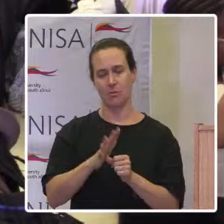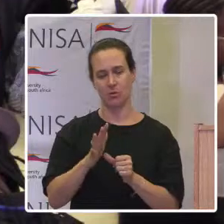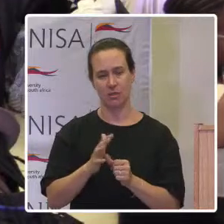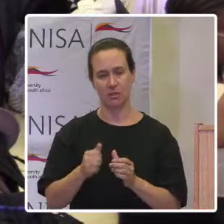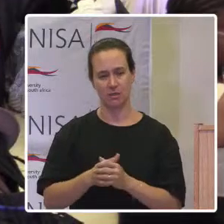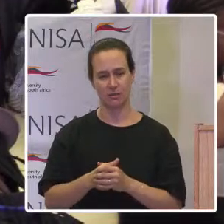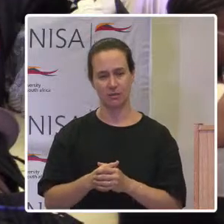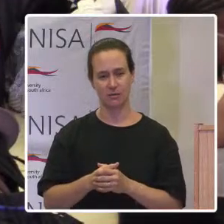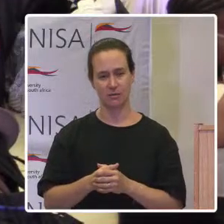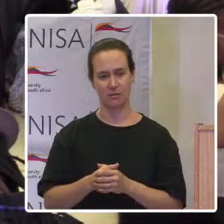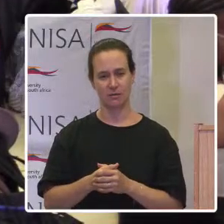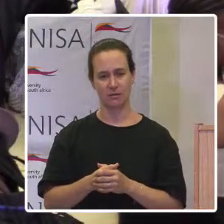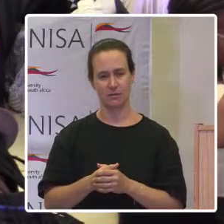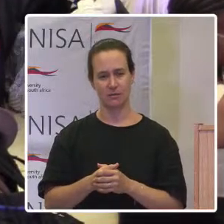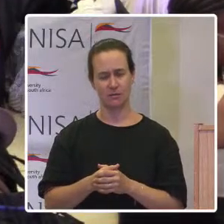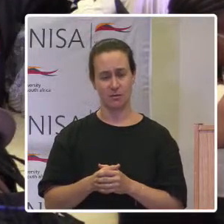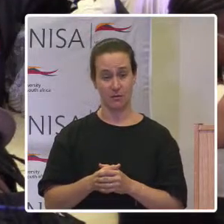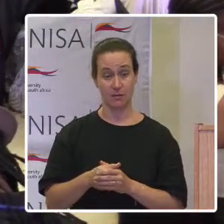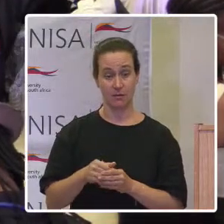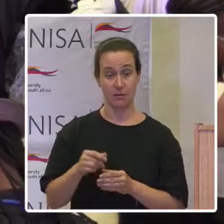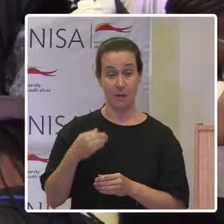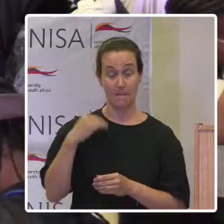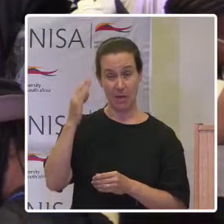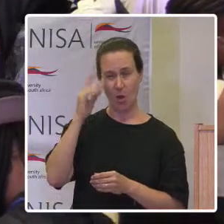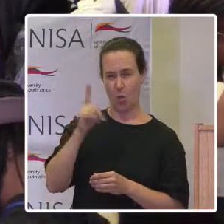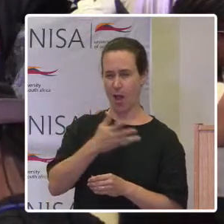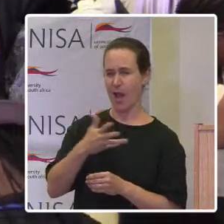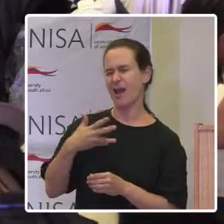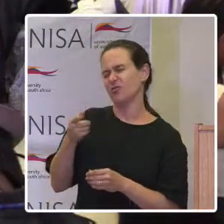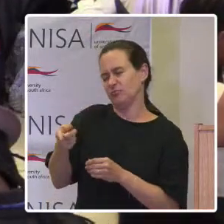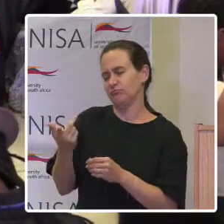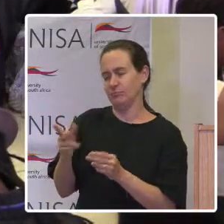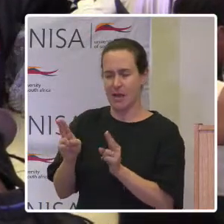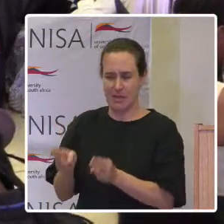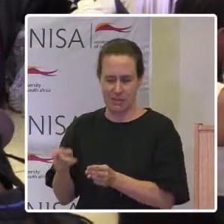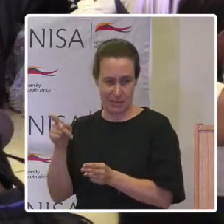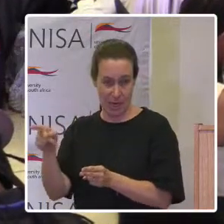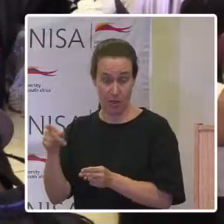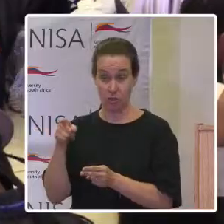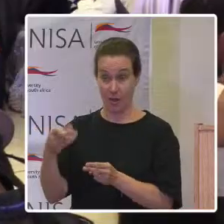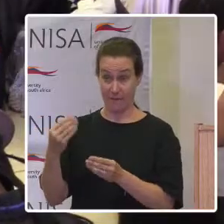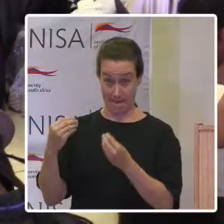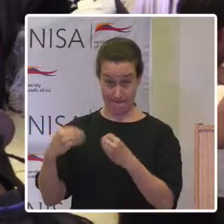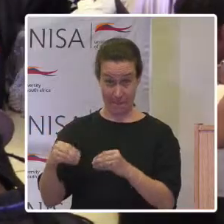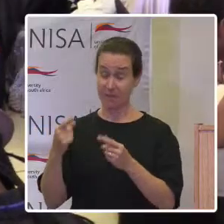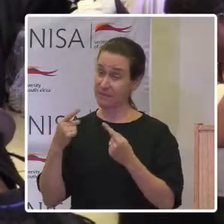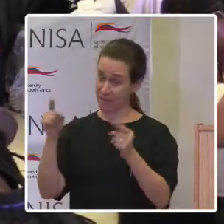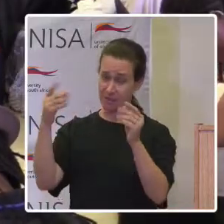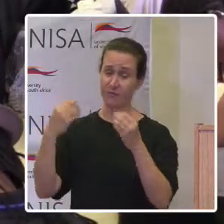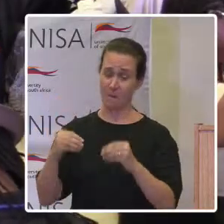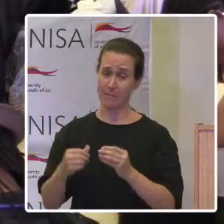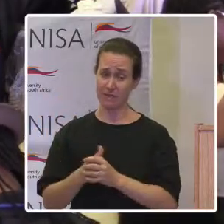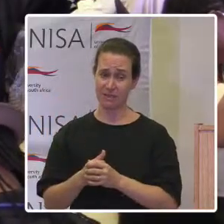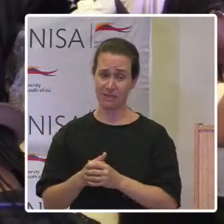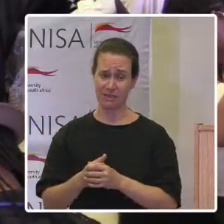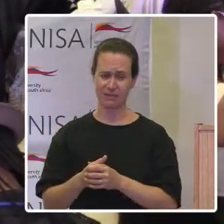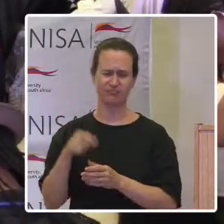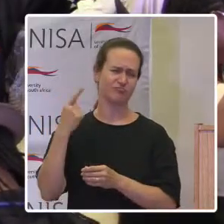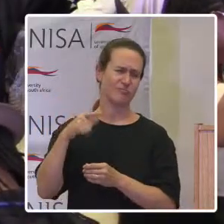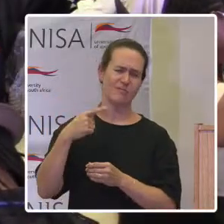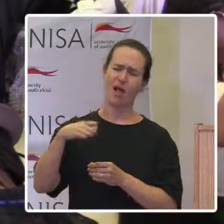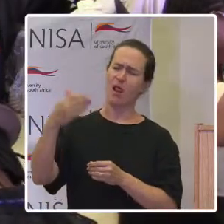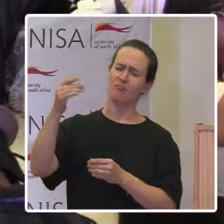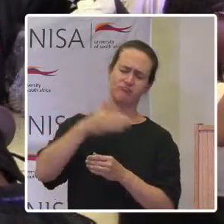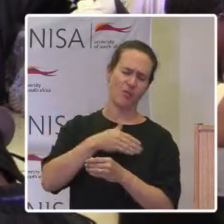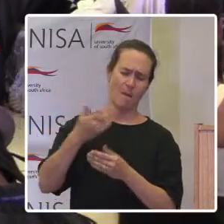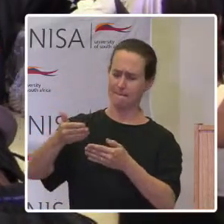You don't even need to have a cent sometimes. I know a lady, she passed away. She ran her business, a successful one. And this was way before I got